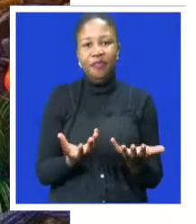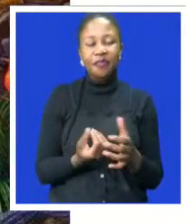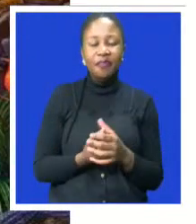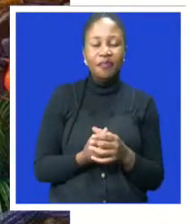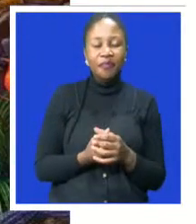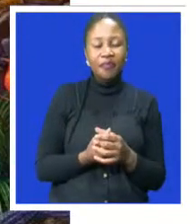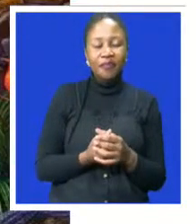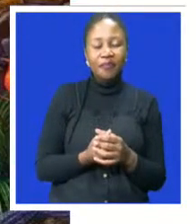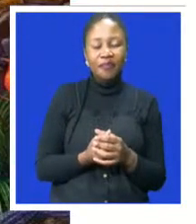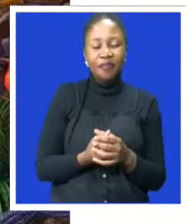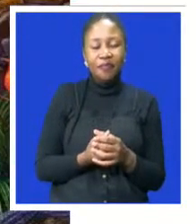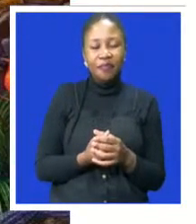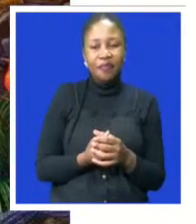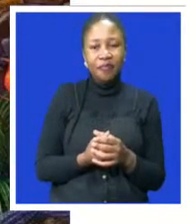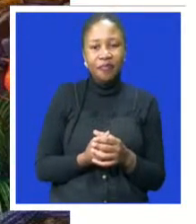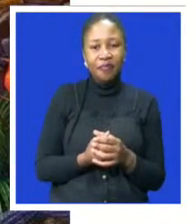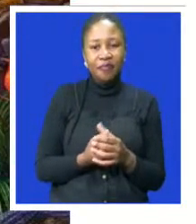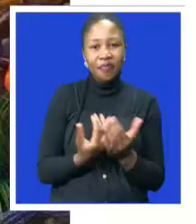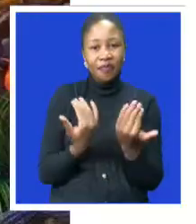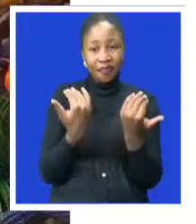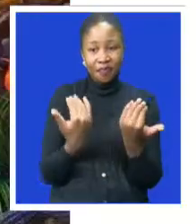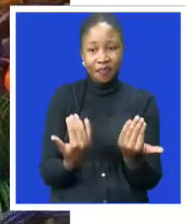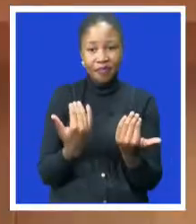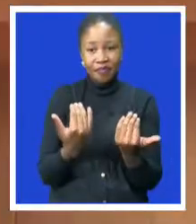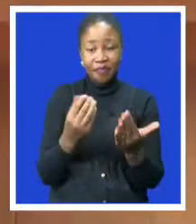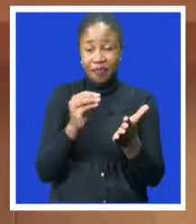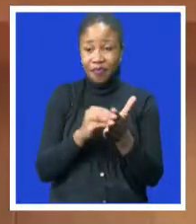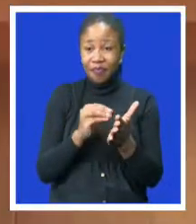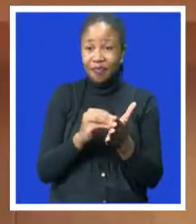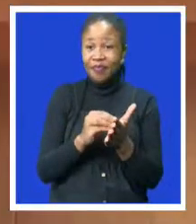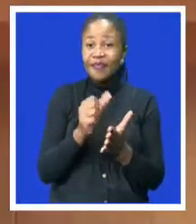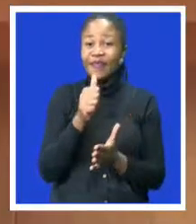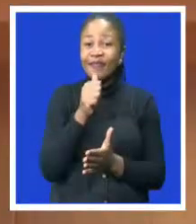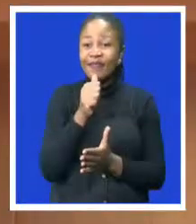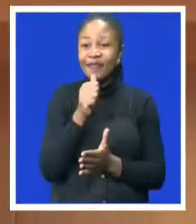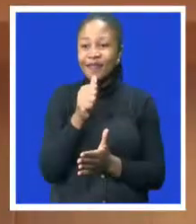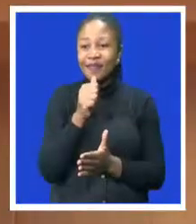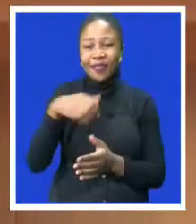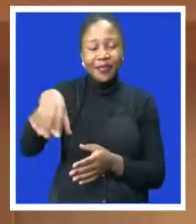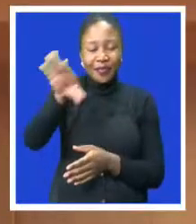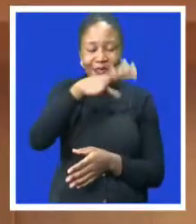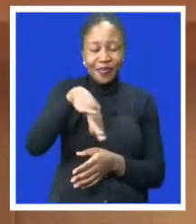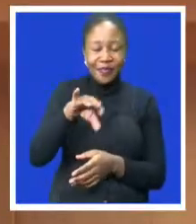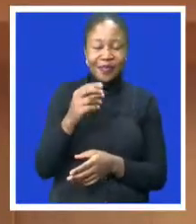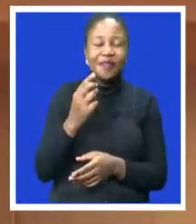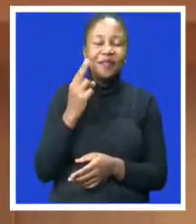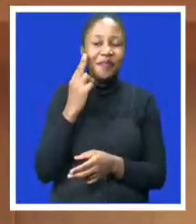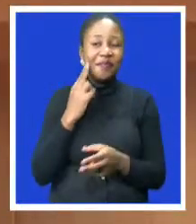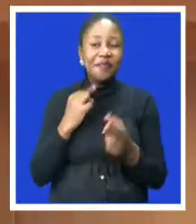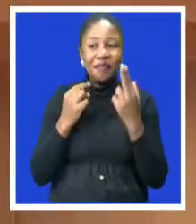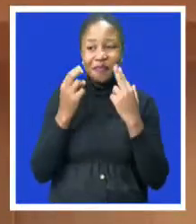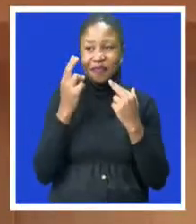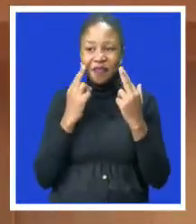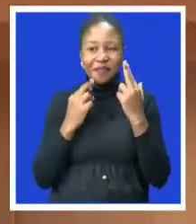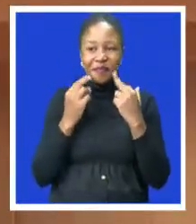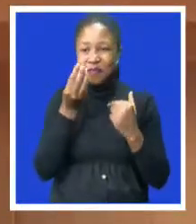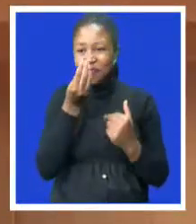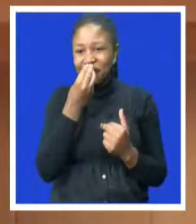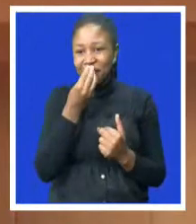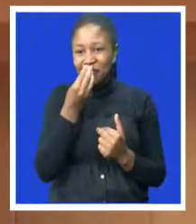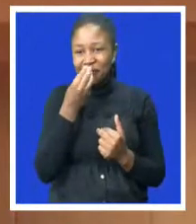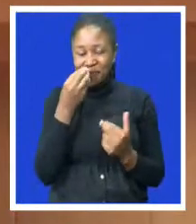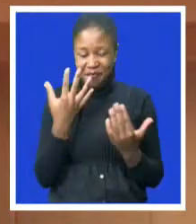fish there. And I know some of you love eating fish. But where were you going to get fish if there was no water?